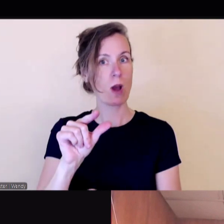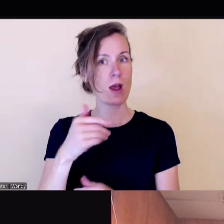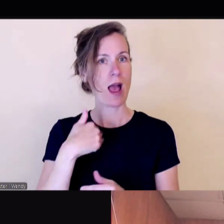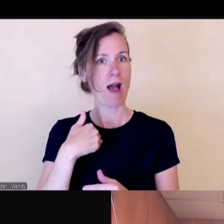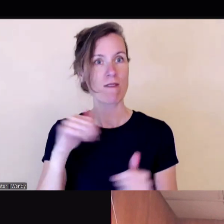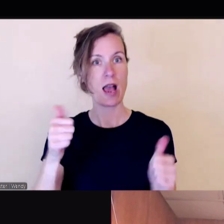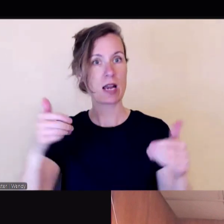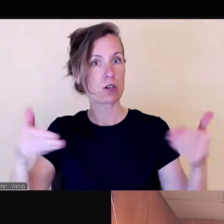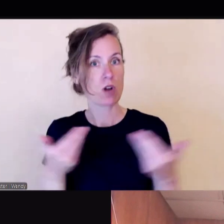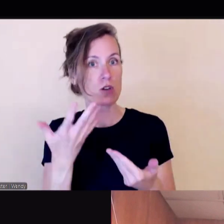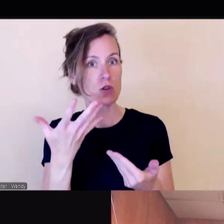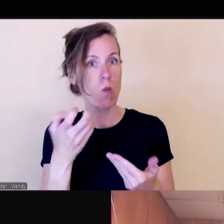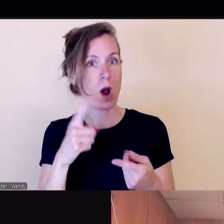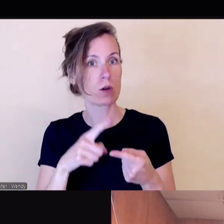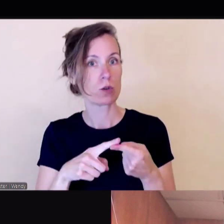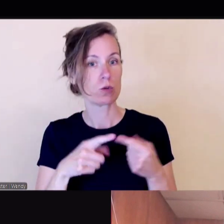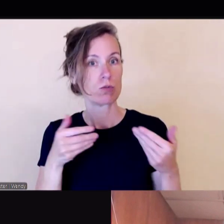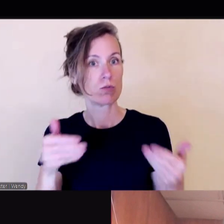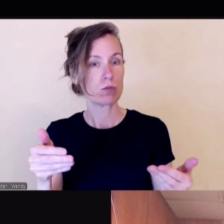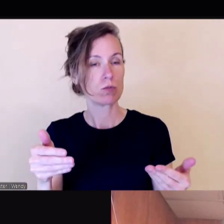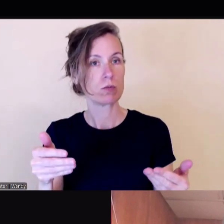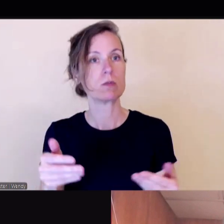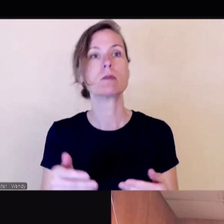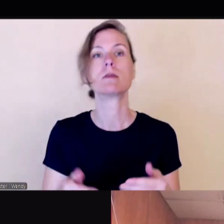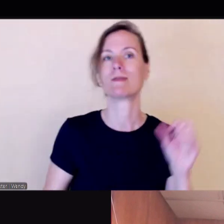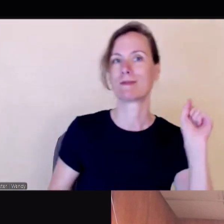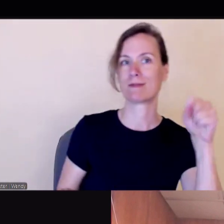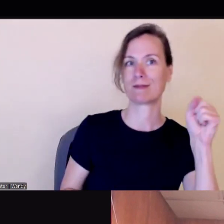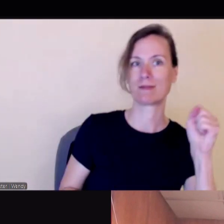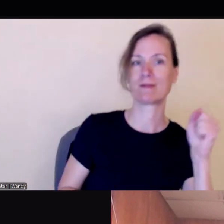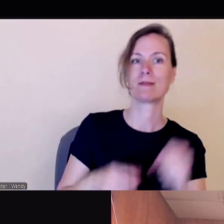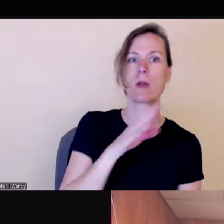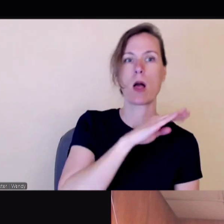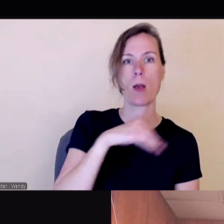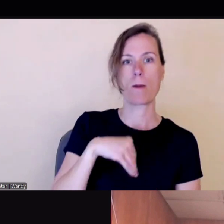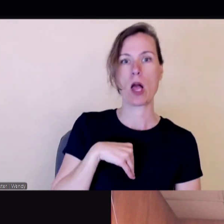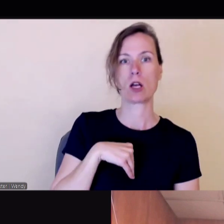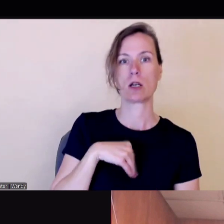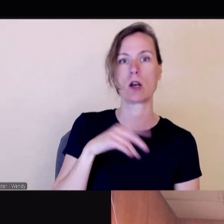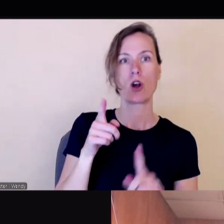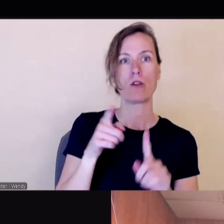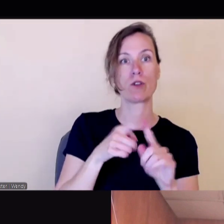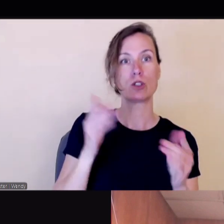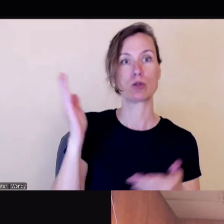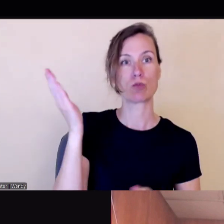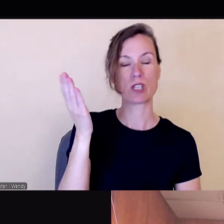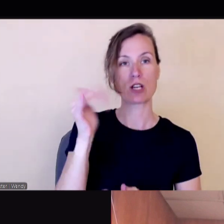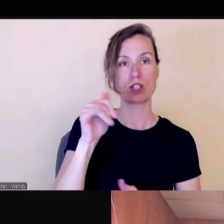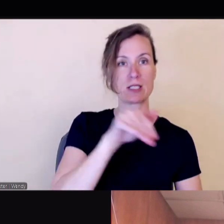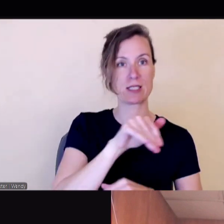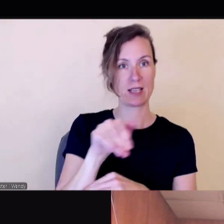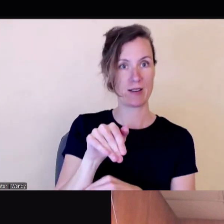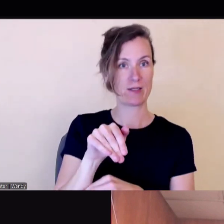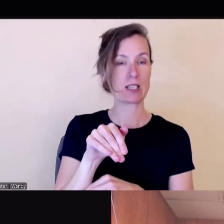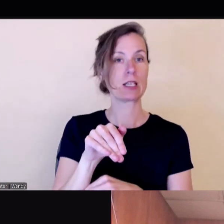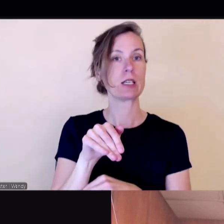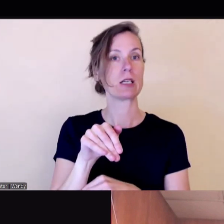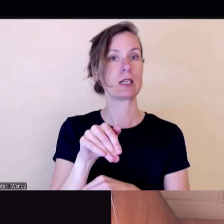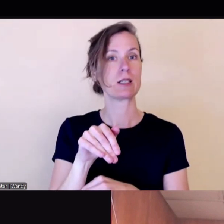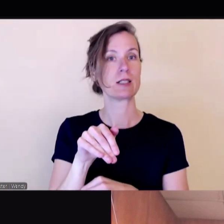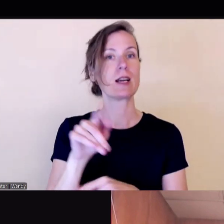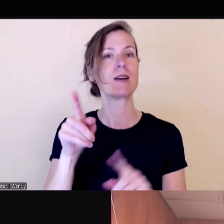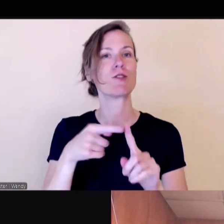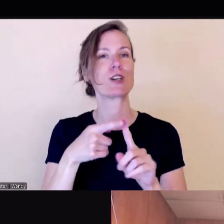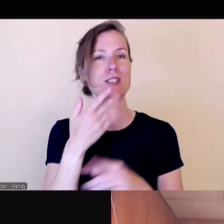make? Yeah, so Mayor, first presentation of the evening. First and foremost, good evening, Mayor